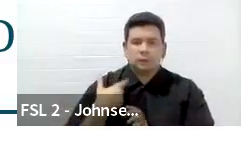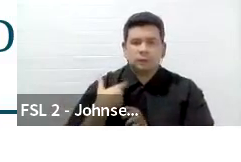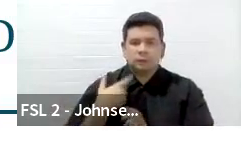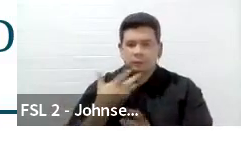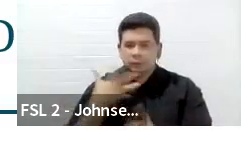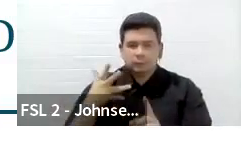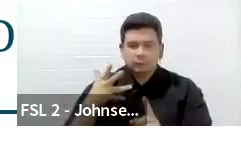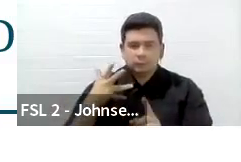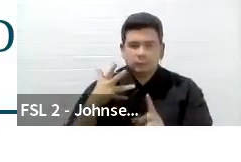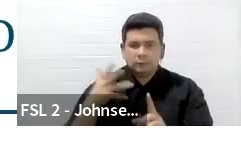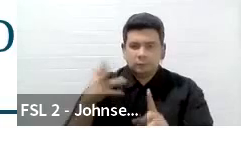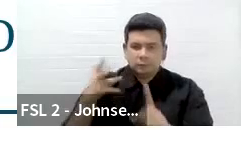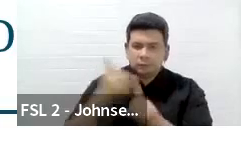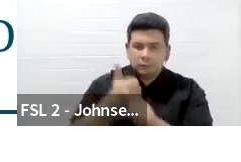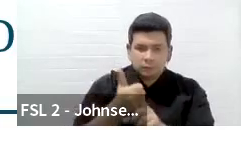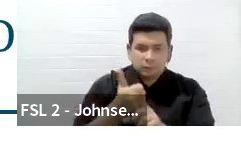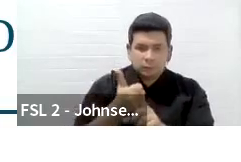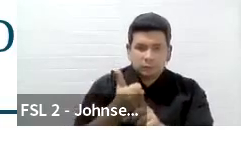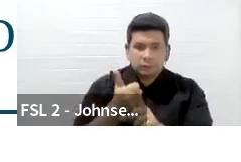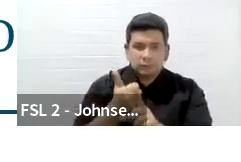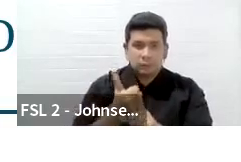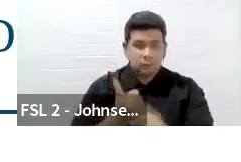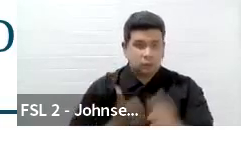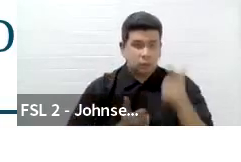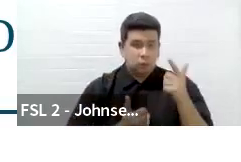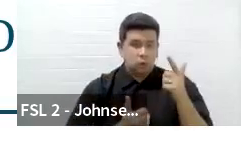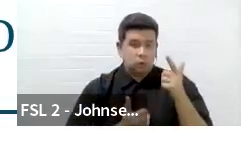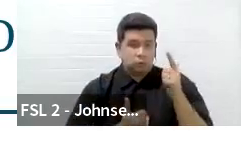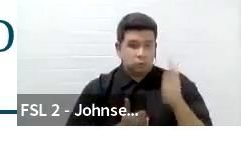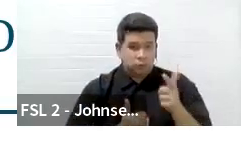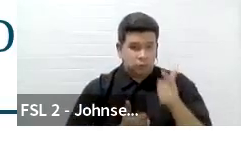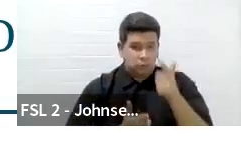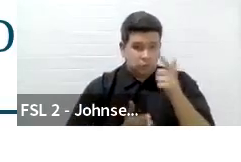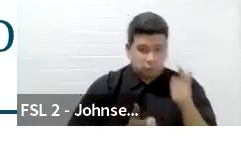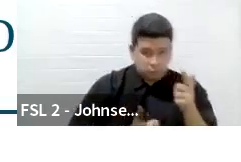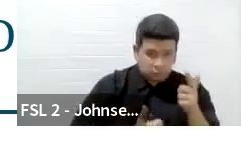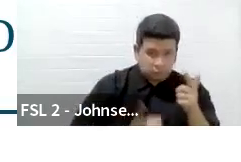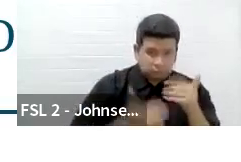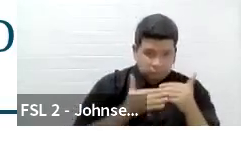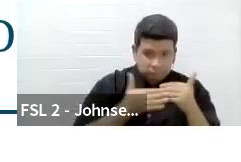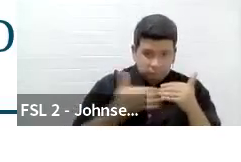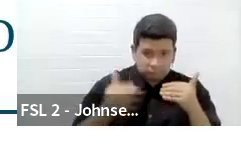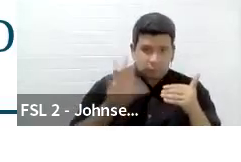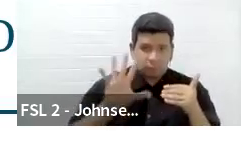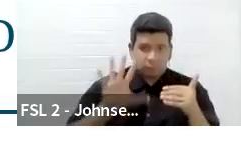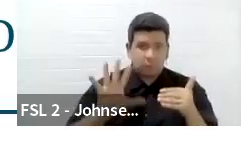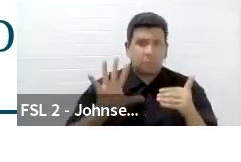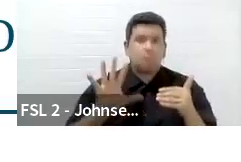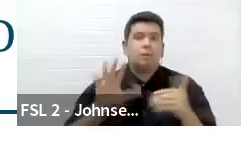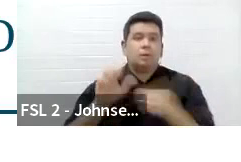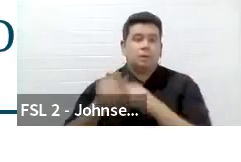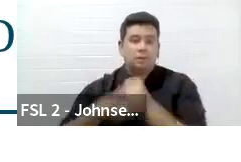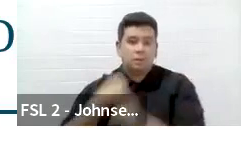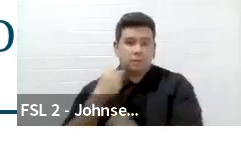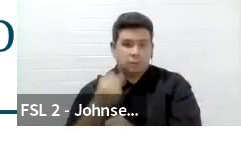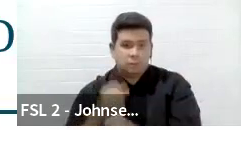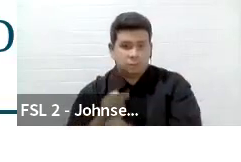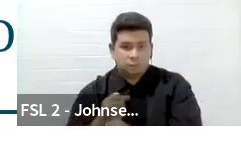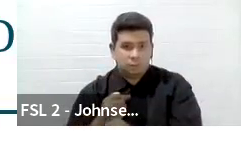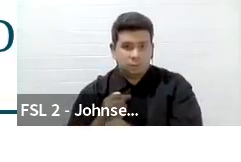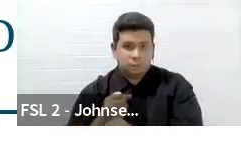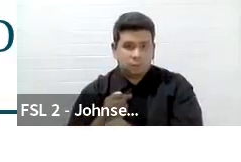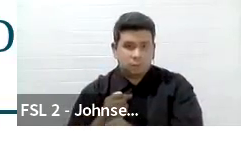implications. 5 years from 2021, there will be a significantly smaller cohort of 5-year-olds who will